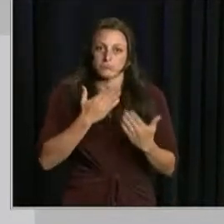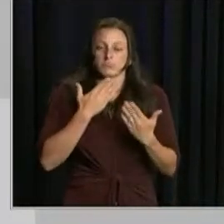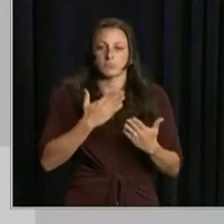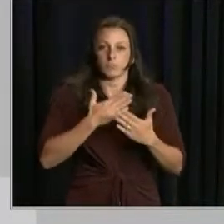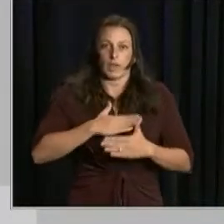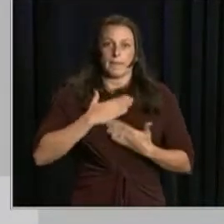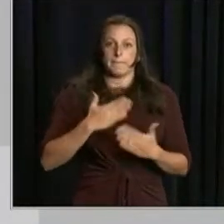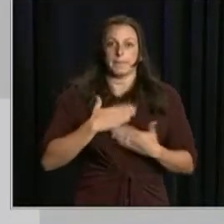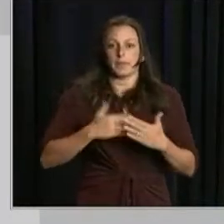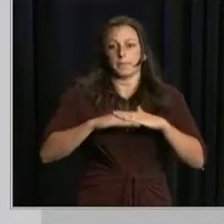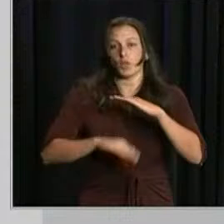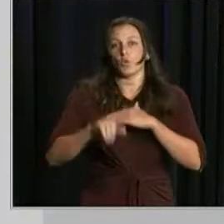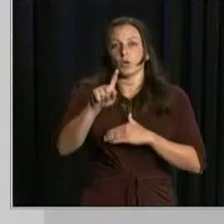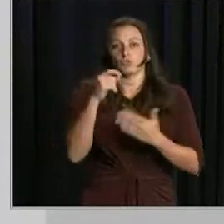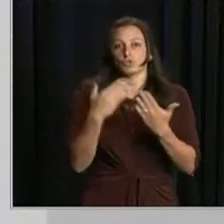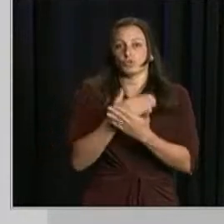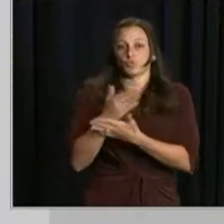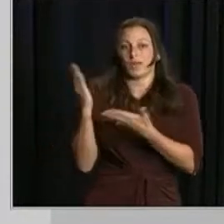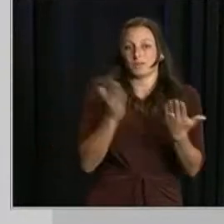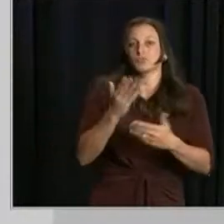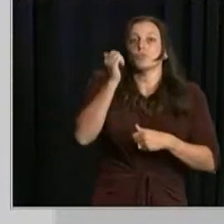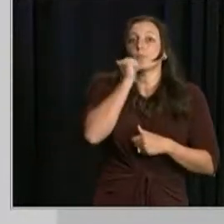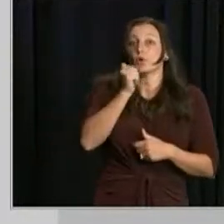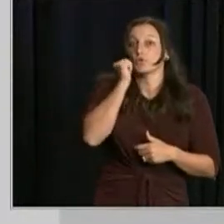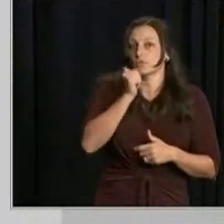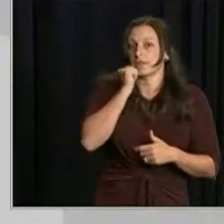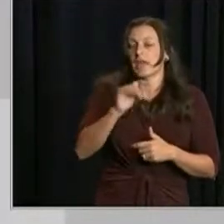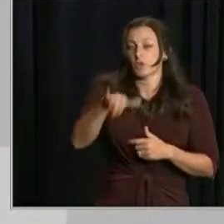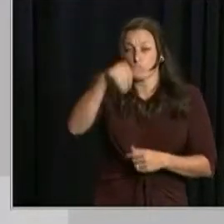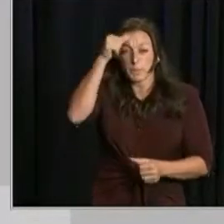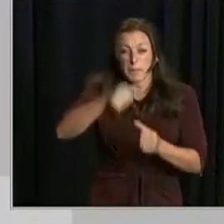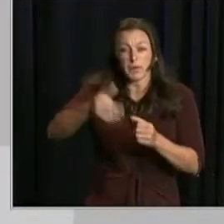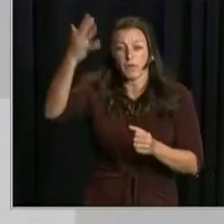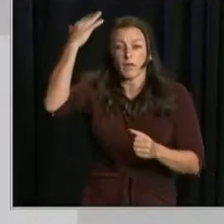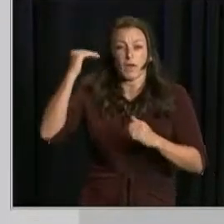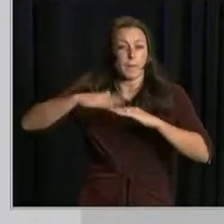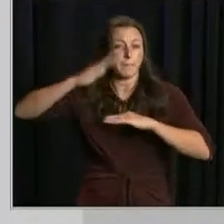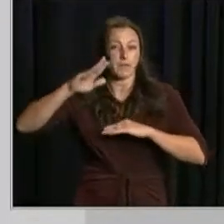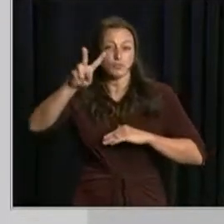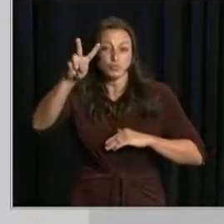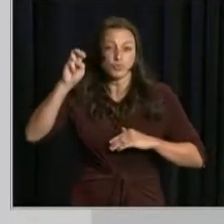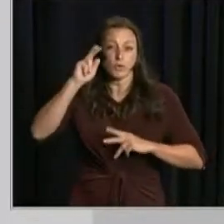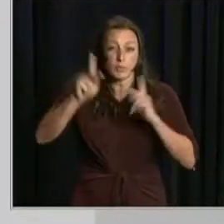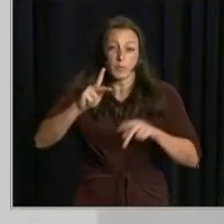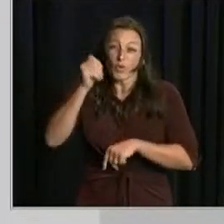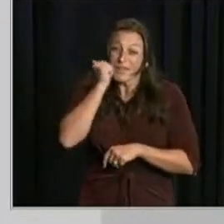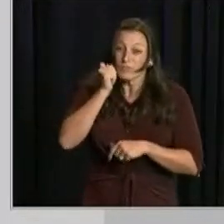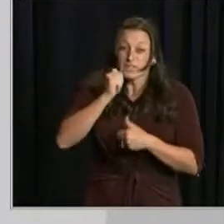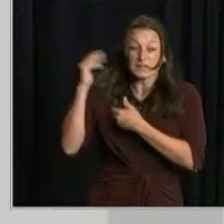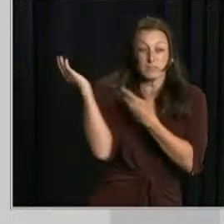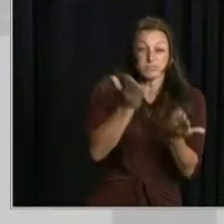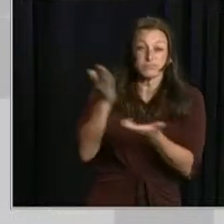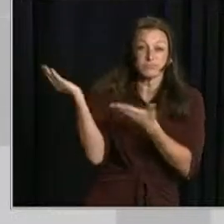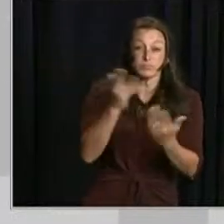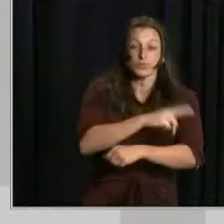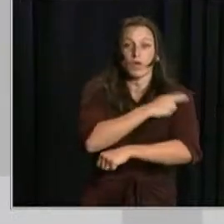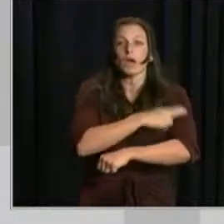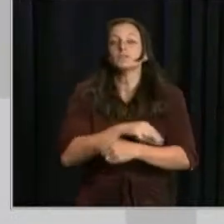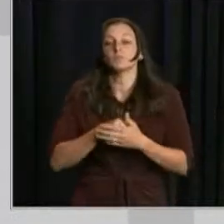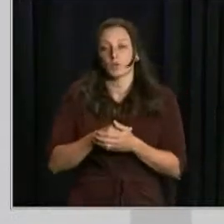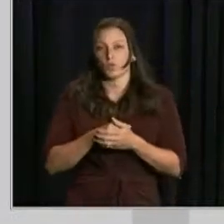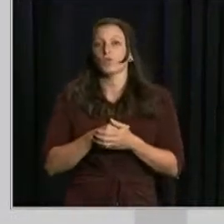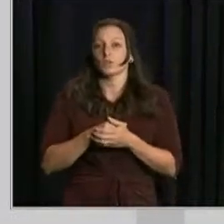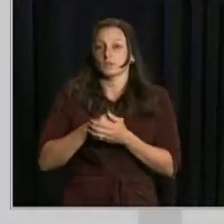new admissions per day. You remember those were over 200 just a few weeks ago. In hospitalizations,